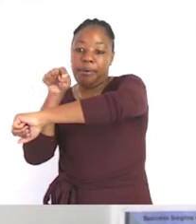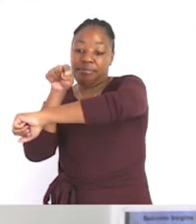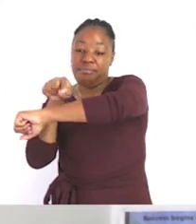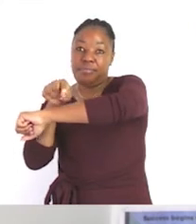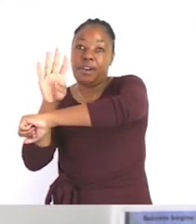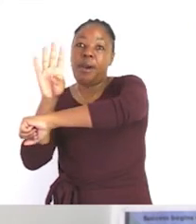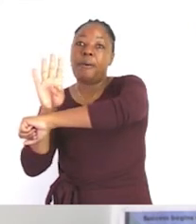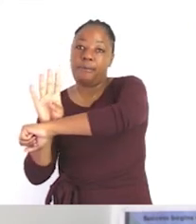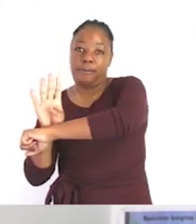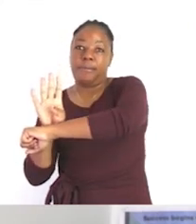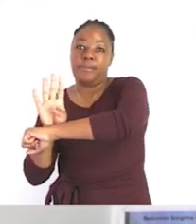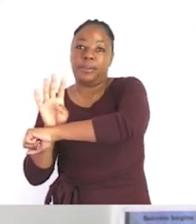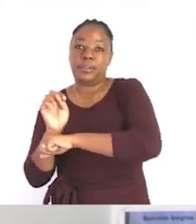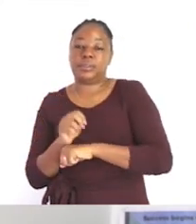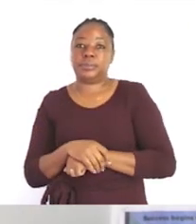4.